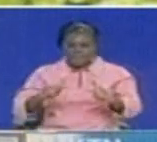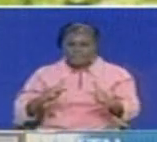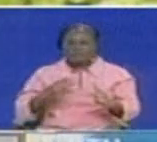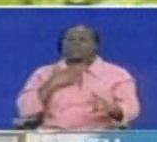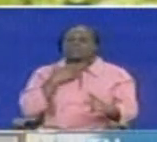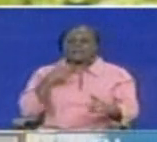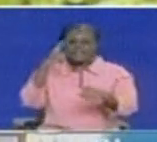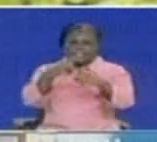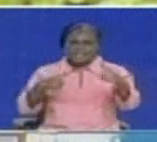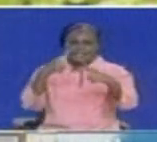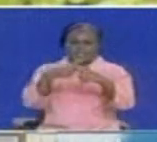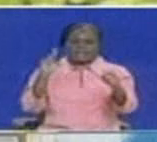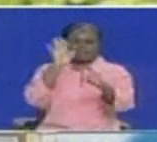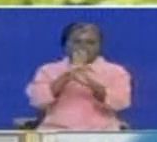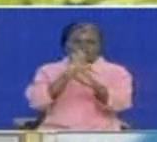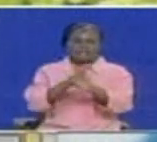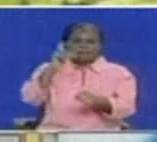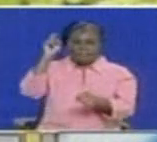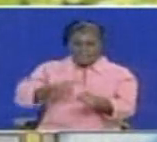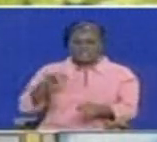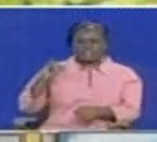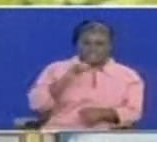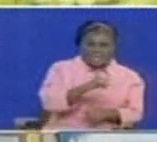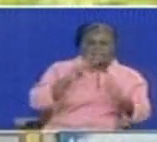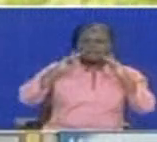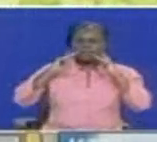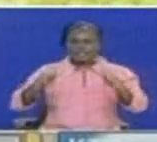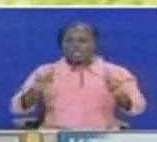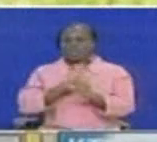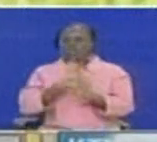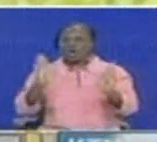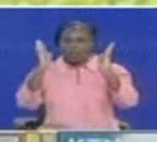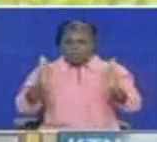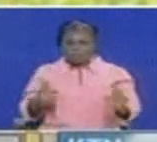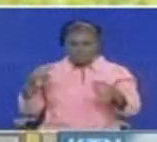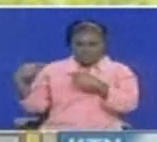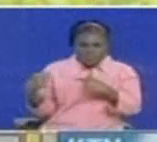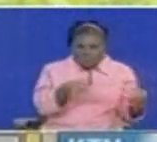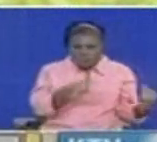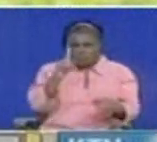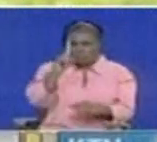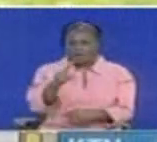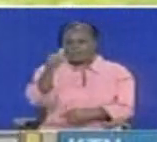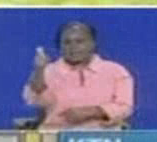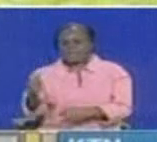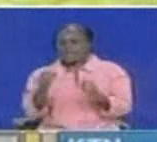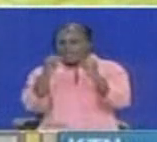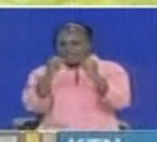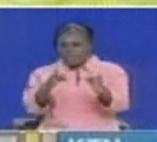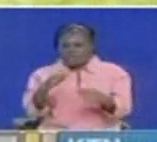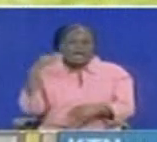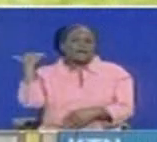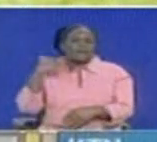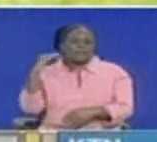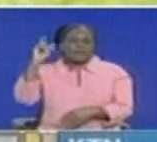years, we're supposed to stay with peace. Nobody is fighting each other. Even if it is a criminal,